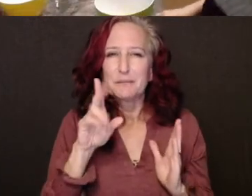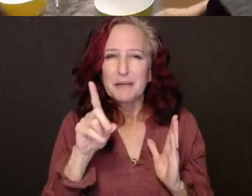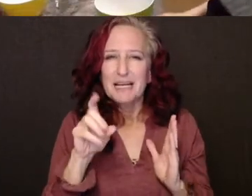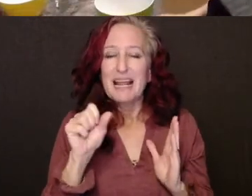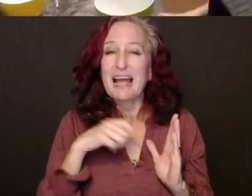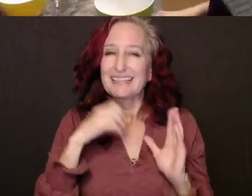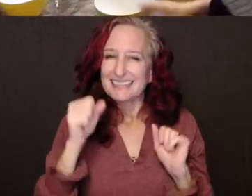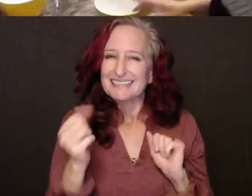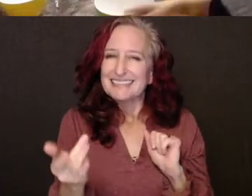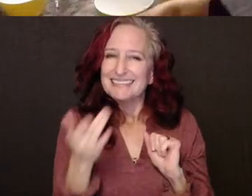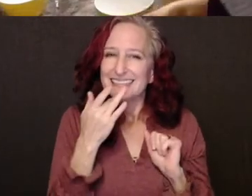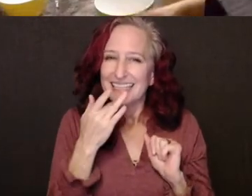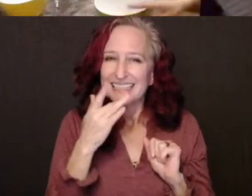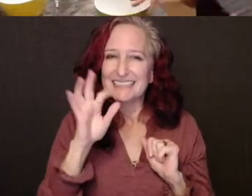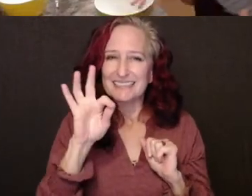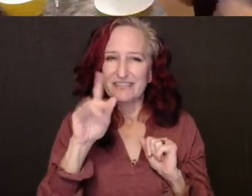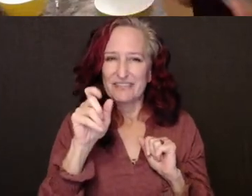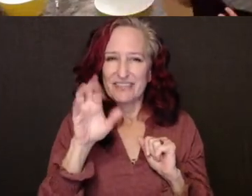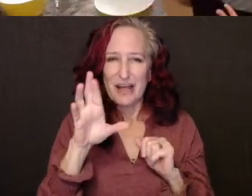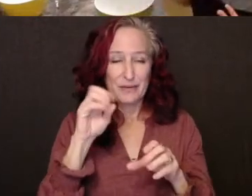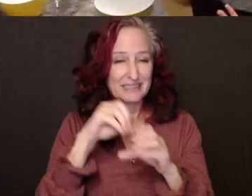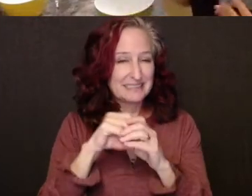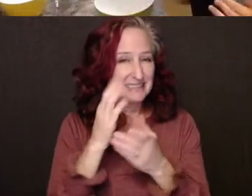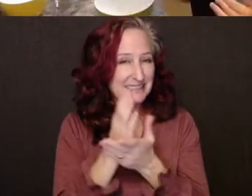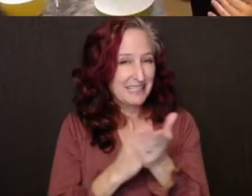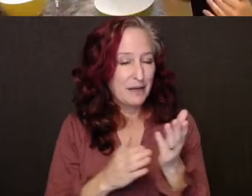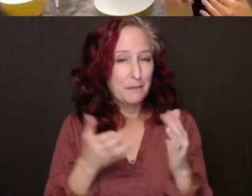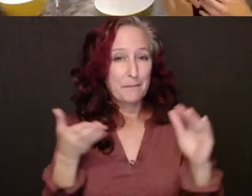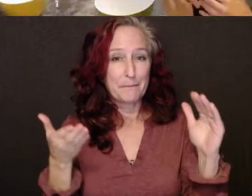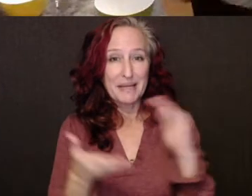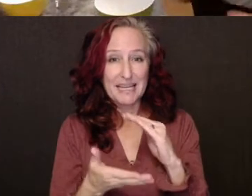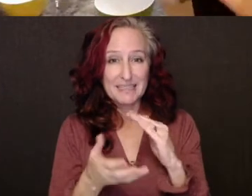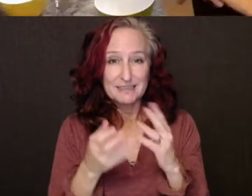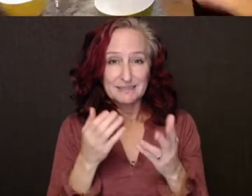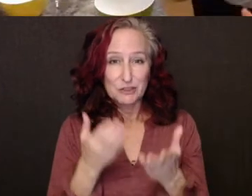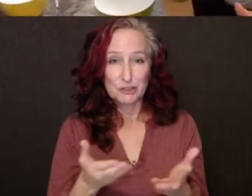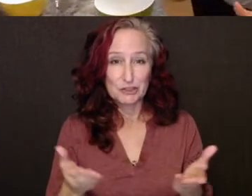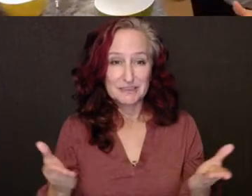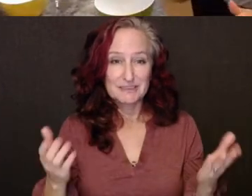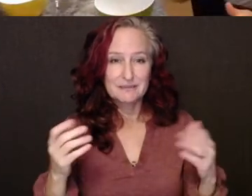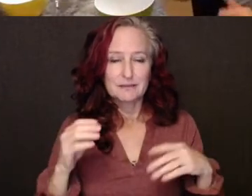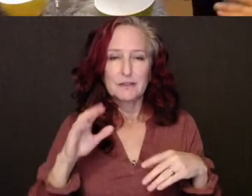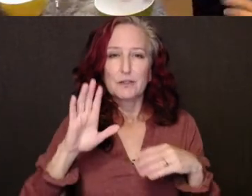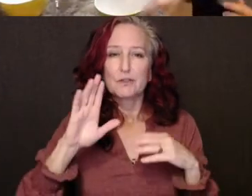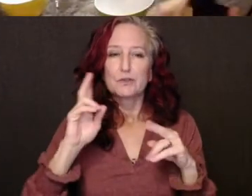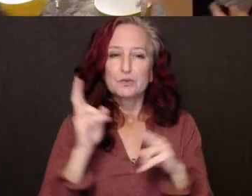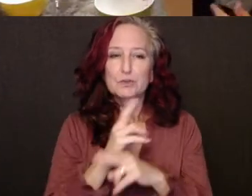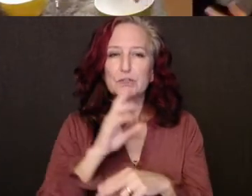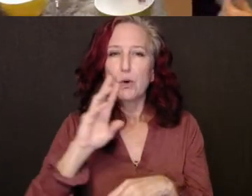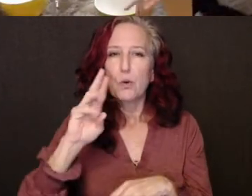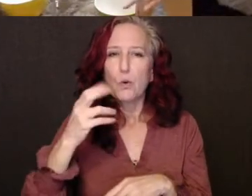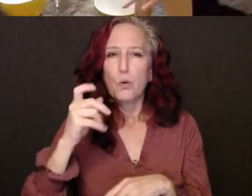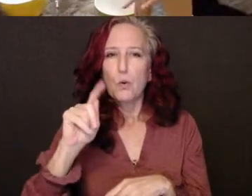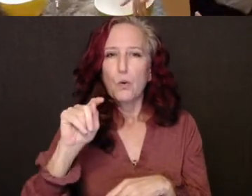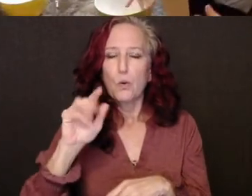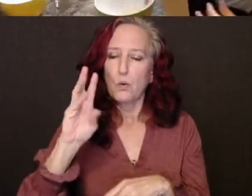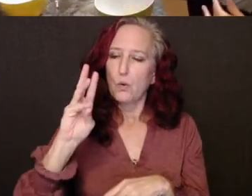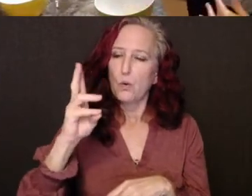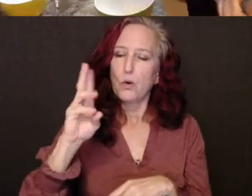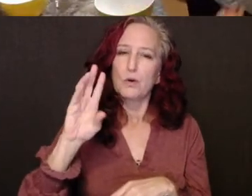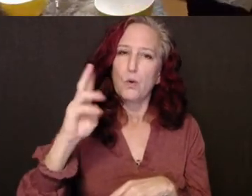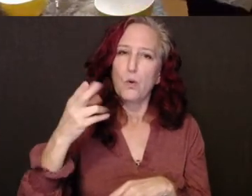kind? Yes, definitely. So most recipes are all-purpose flour just completely.